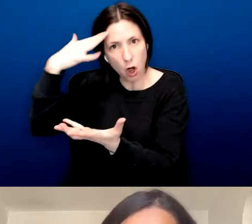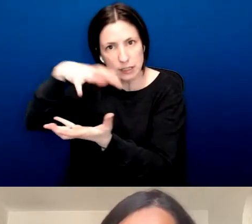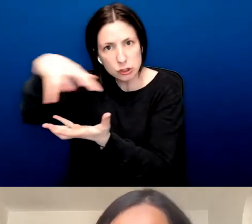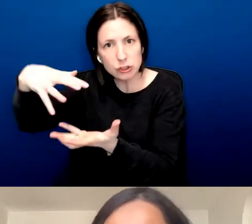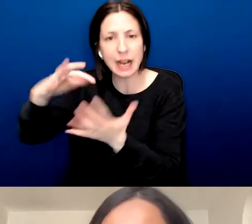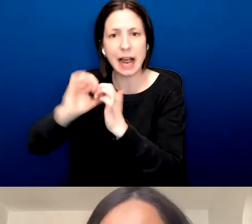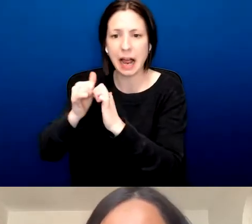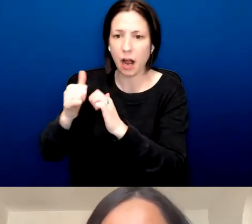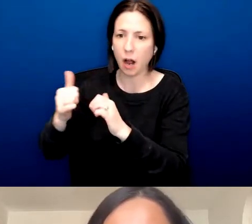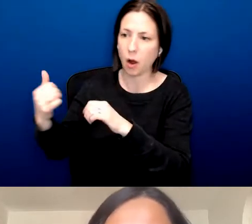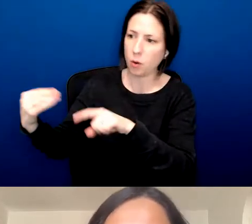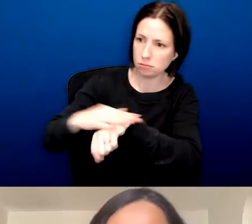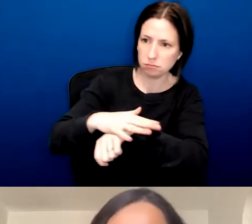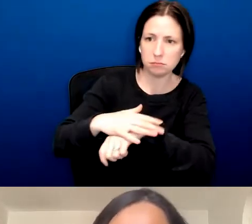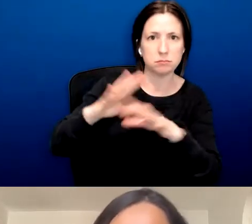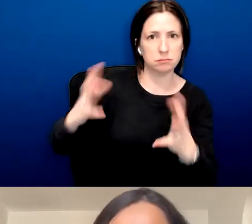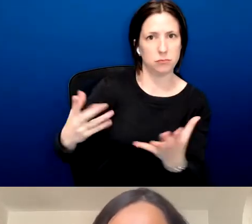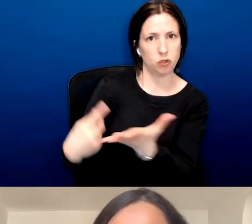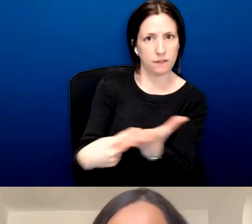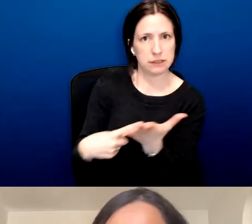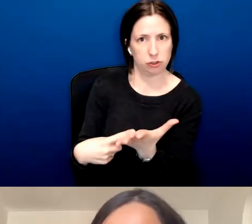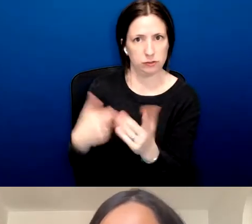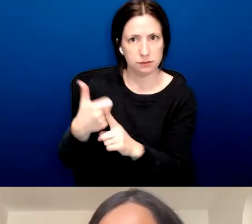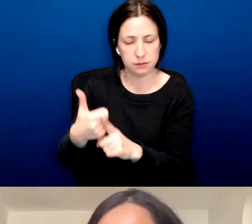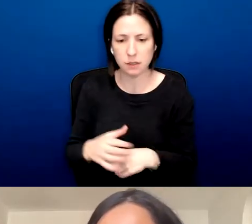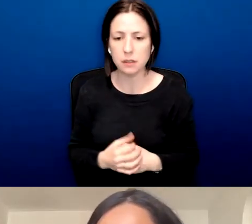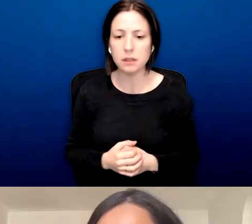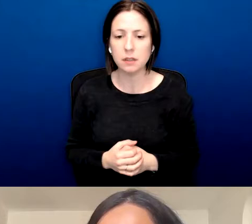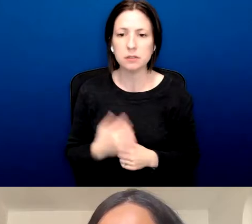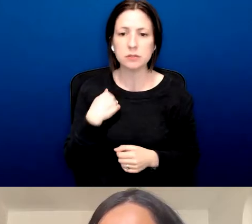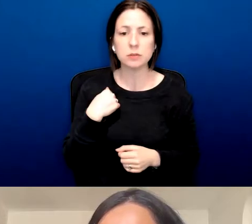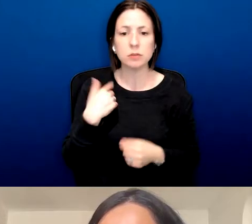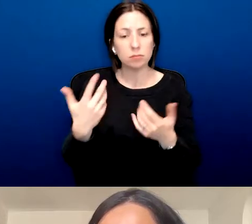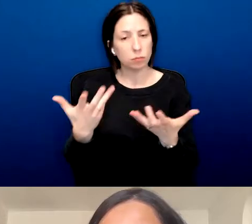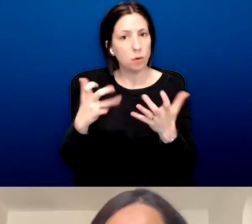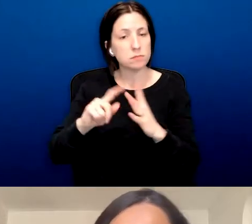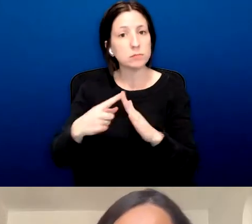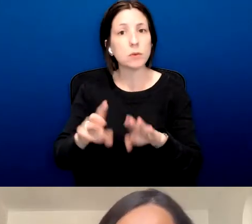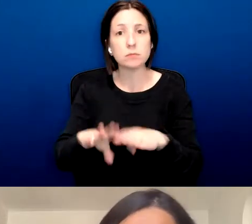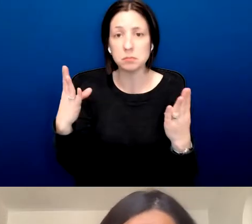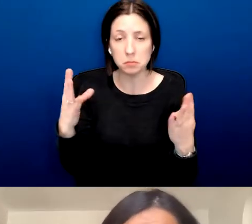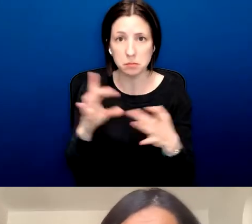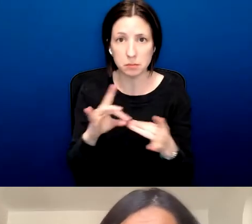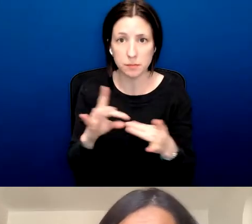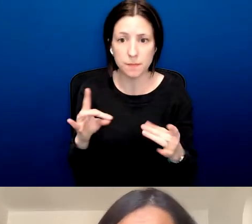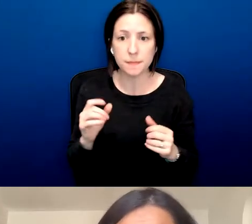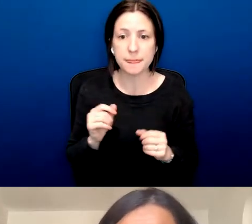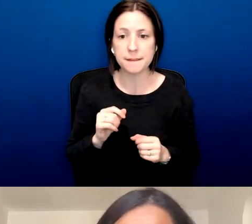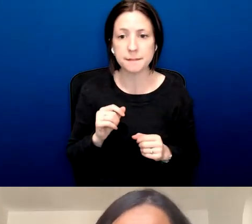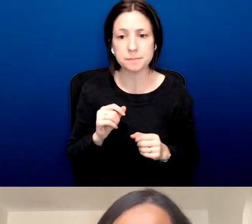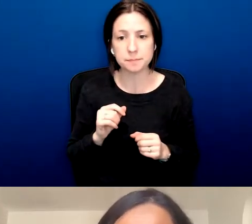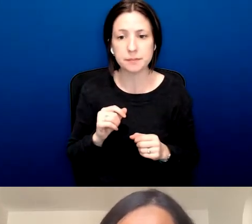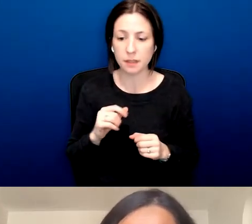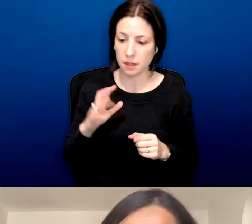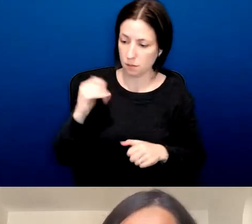are possible. And I just want to begin by talking about how For me, the process